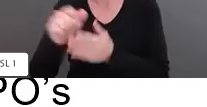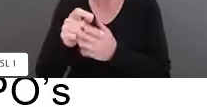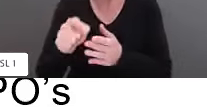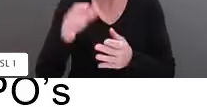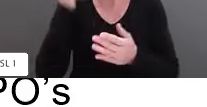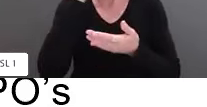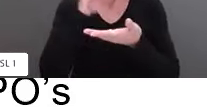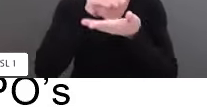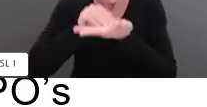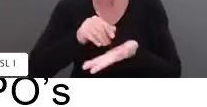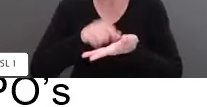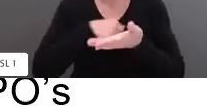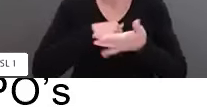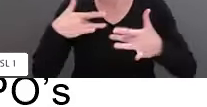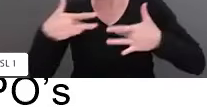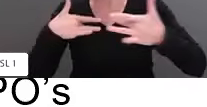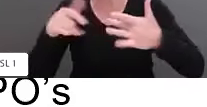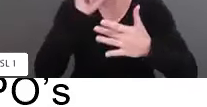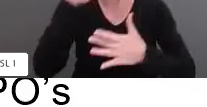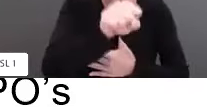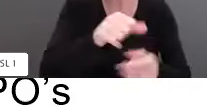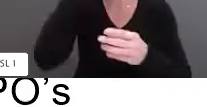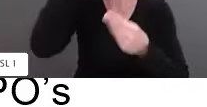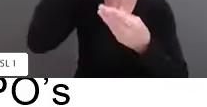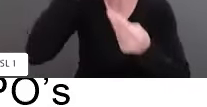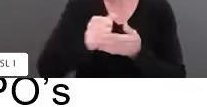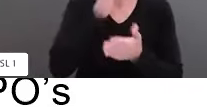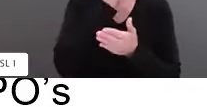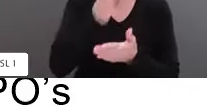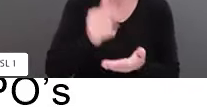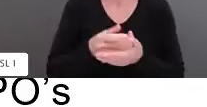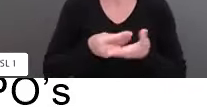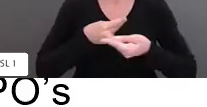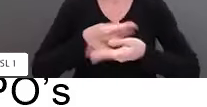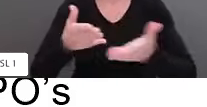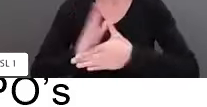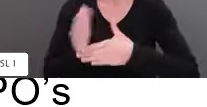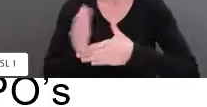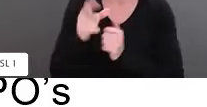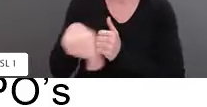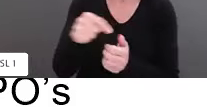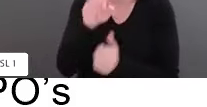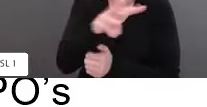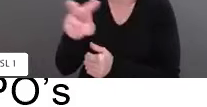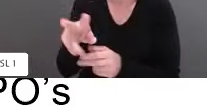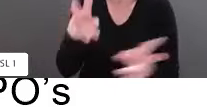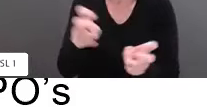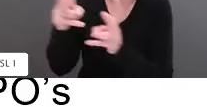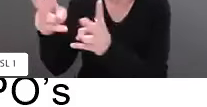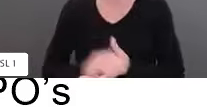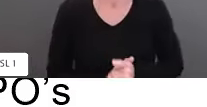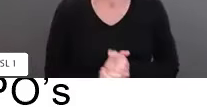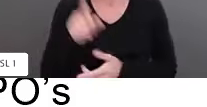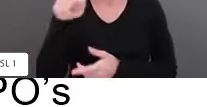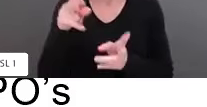your convenience and to able to download the information that's shared with us today. A reminder, we will be